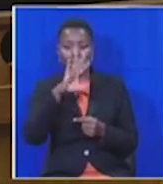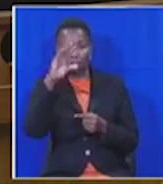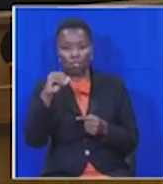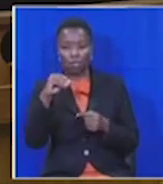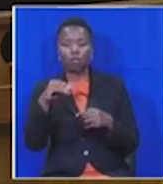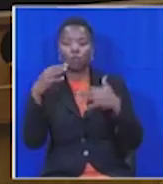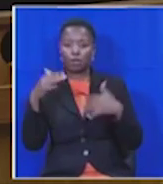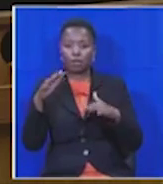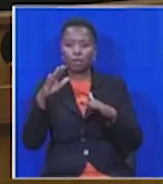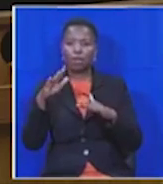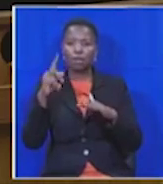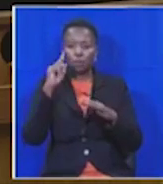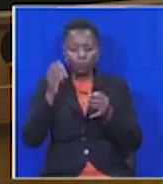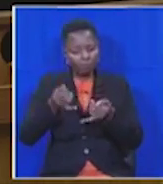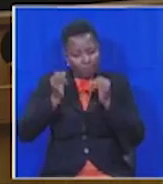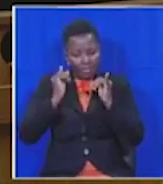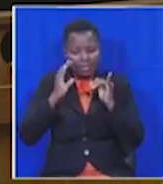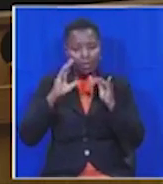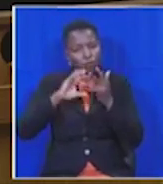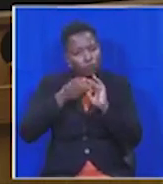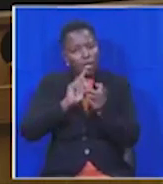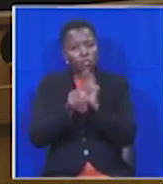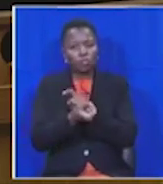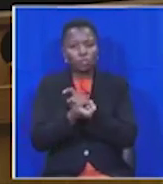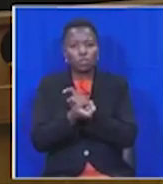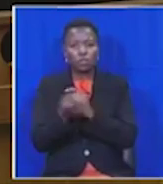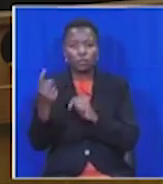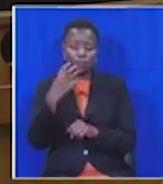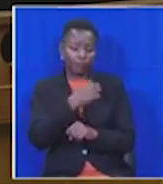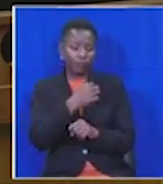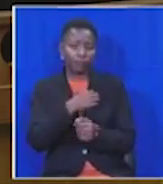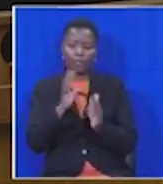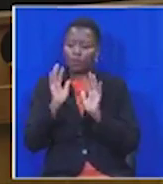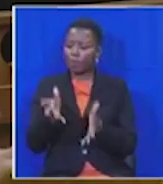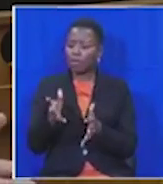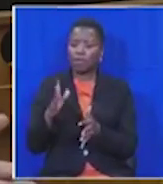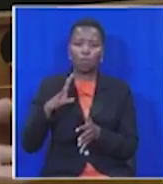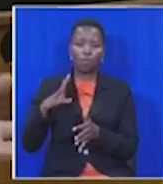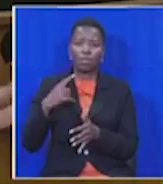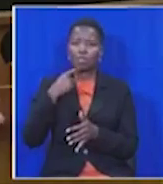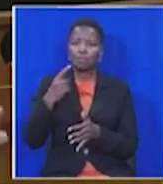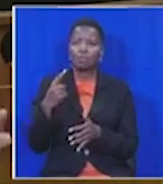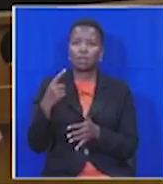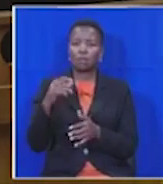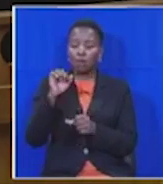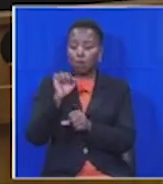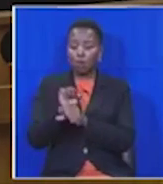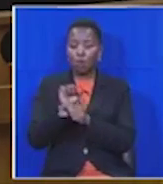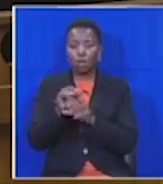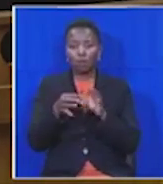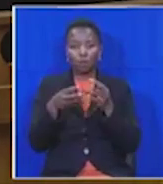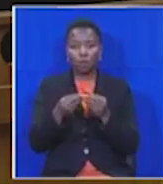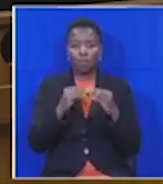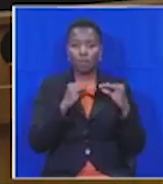about reform. And Minister, it will not be sufficient merely to trumpet an improved working relationship between business